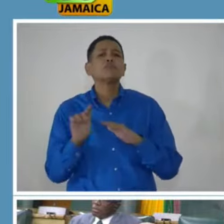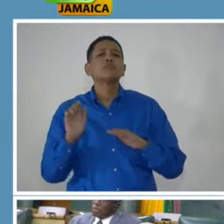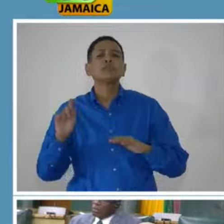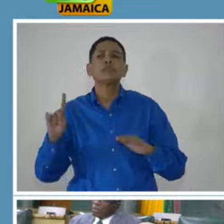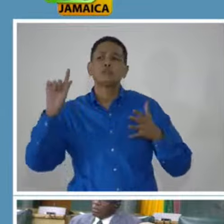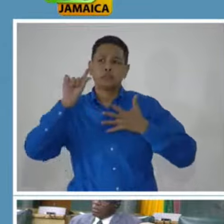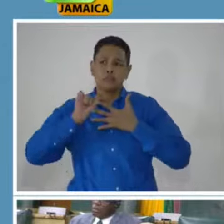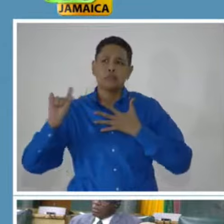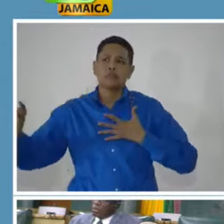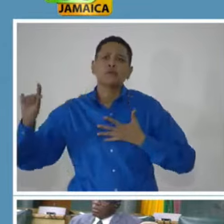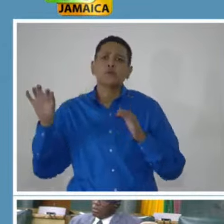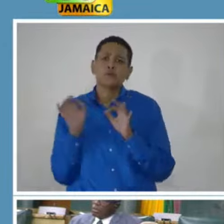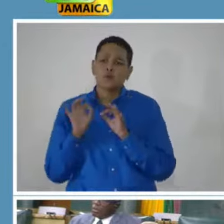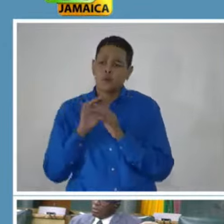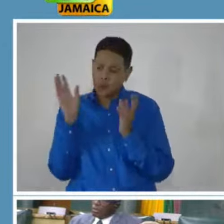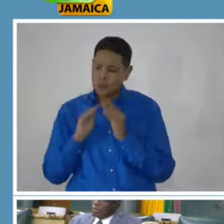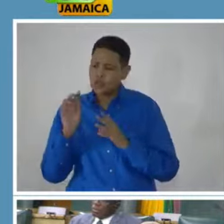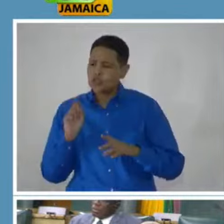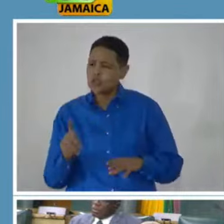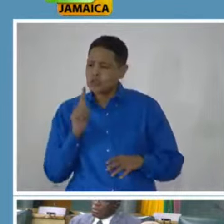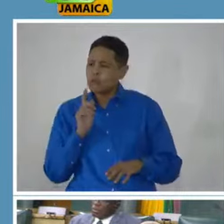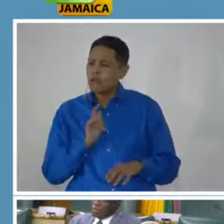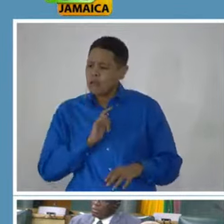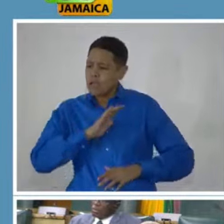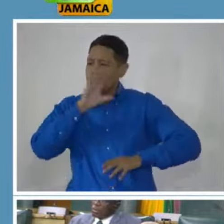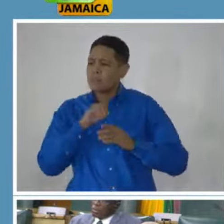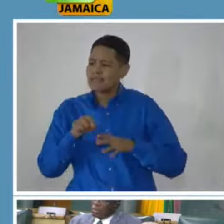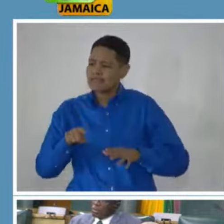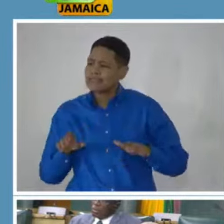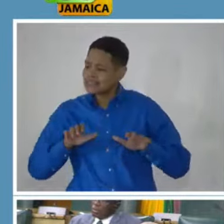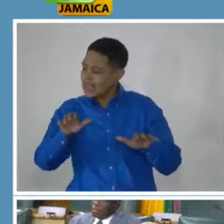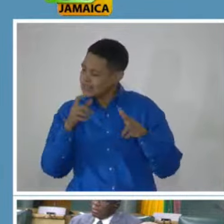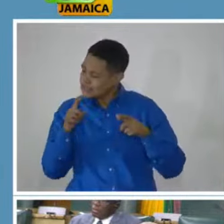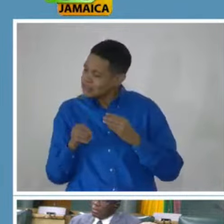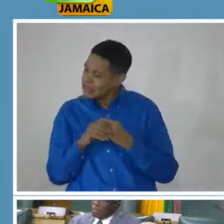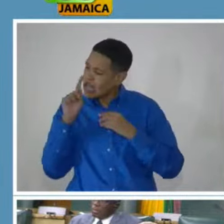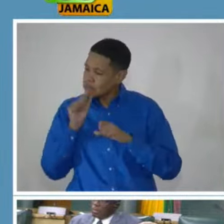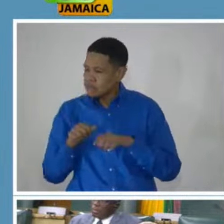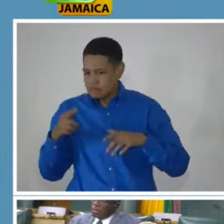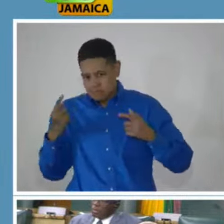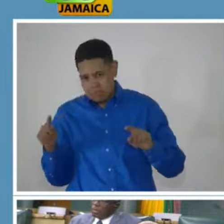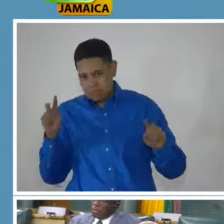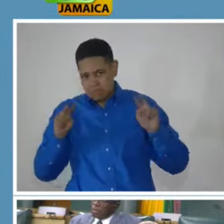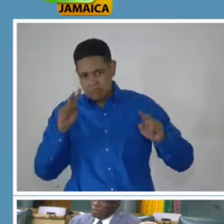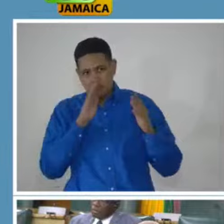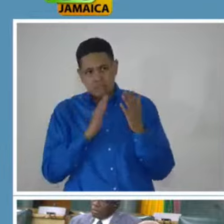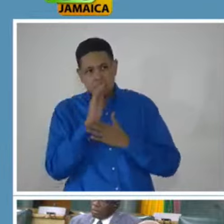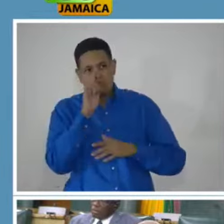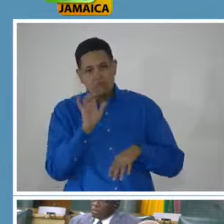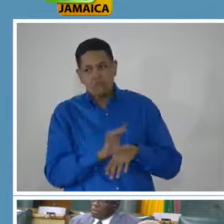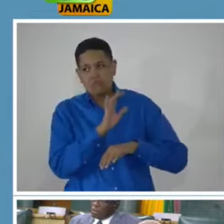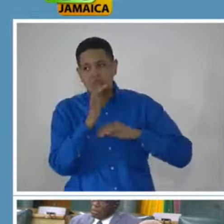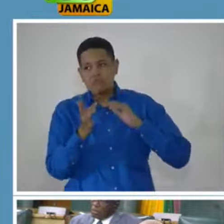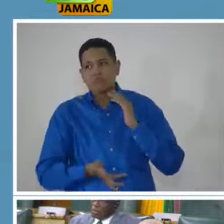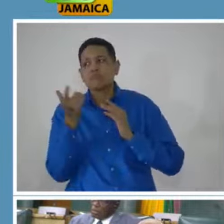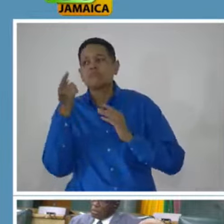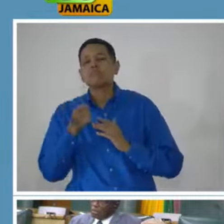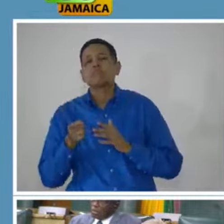GDP, and an increasing portion of this activity is taking place through digital